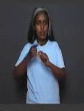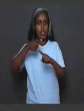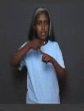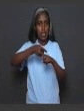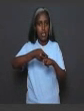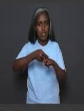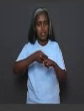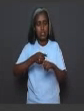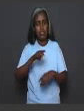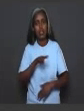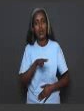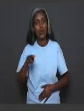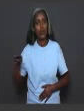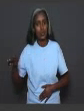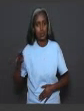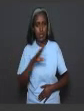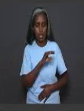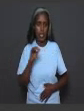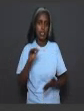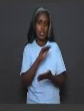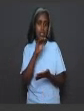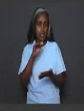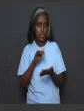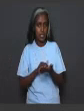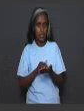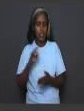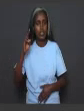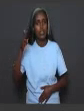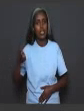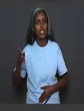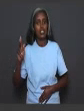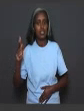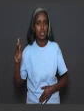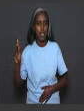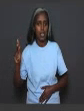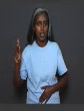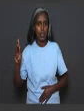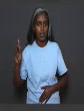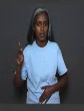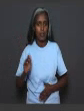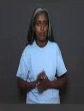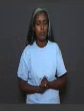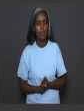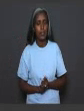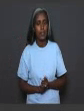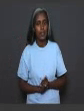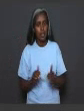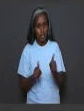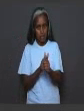is horizontal and center is hk is as